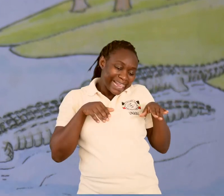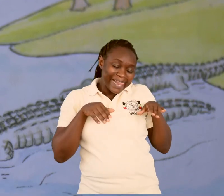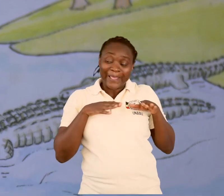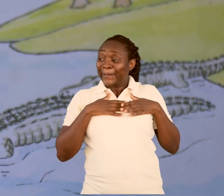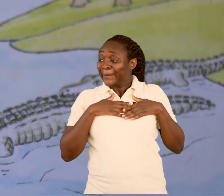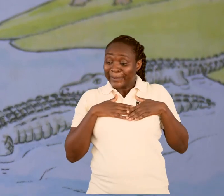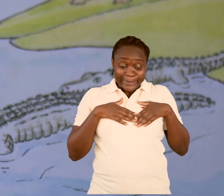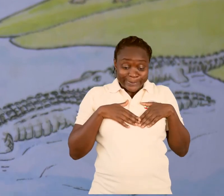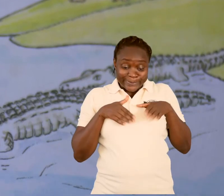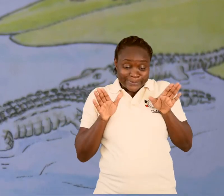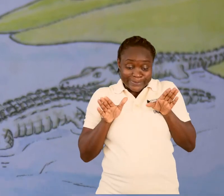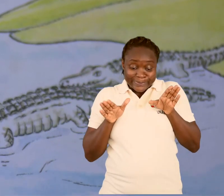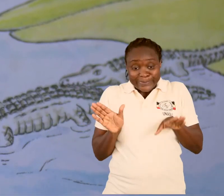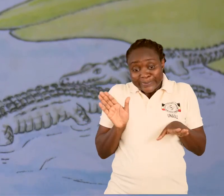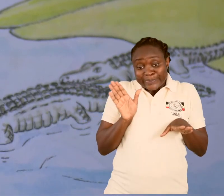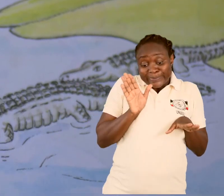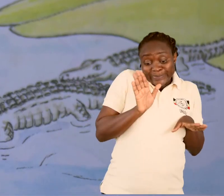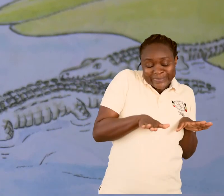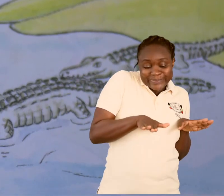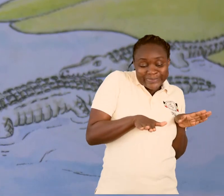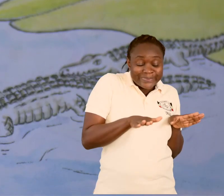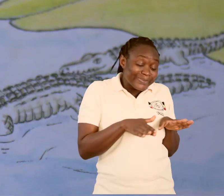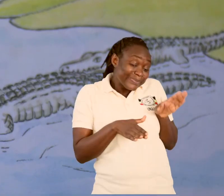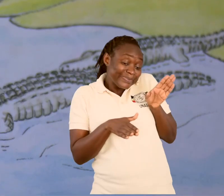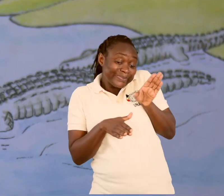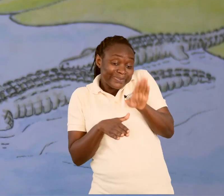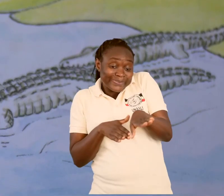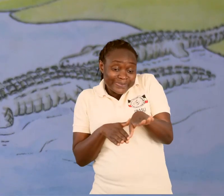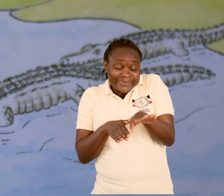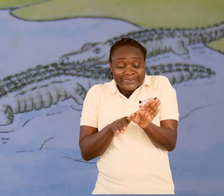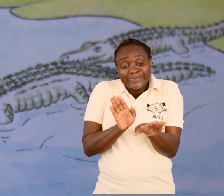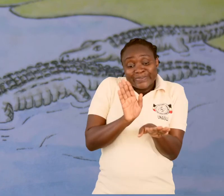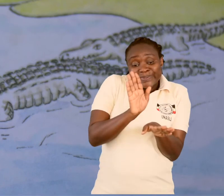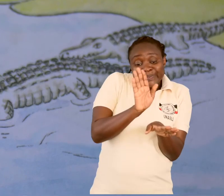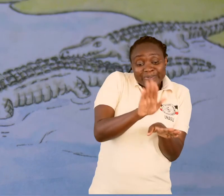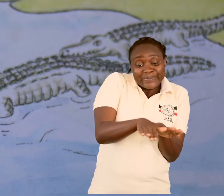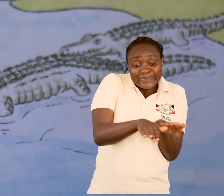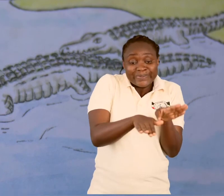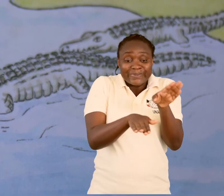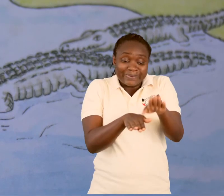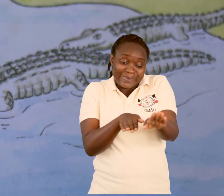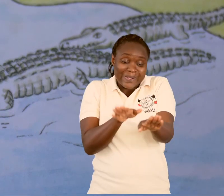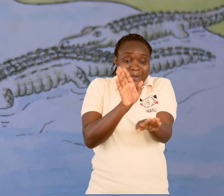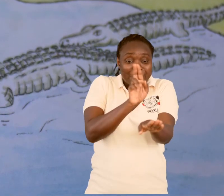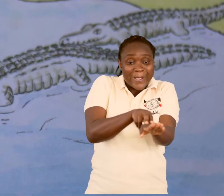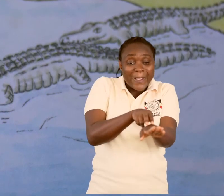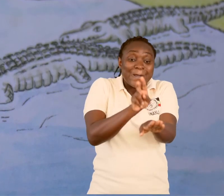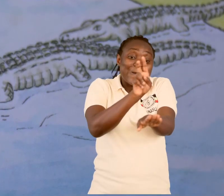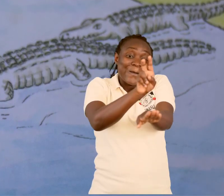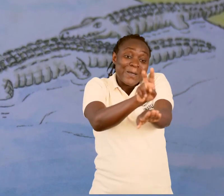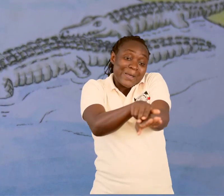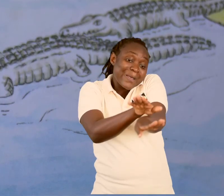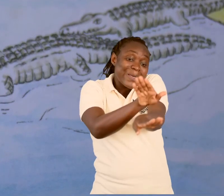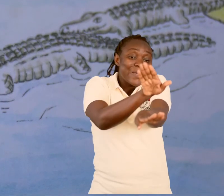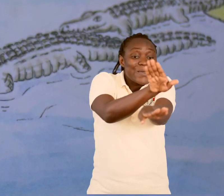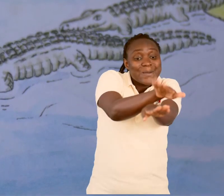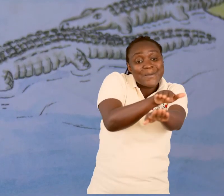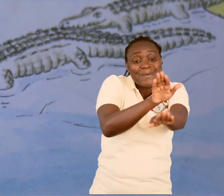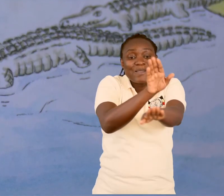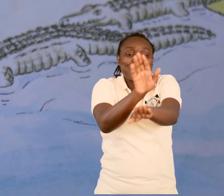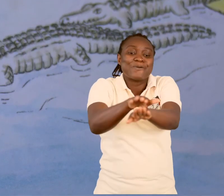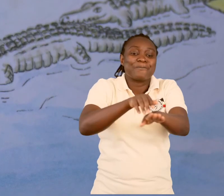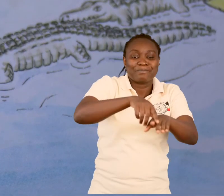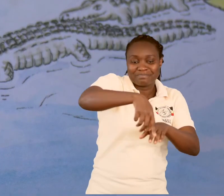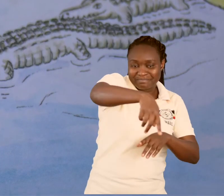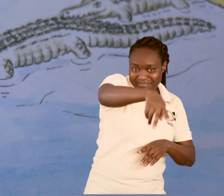next Crocodile, 2, and 3, and 4, and so on and so forth.